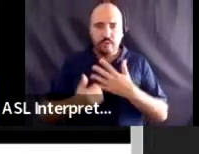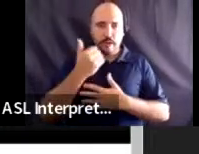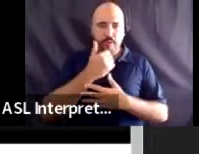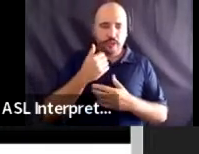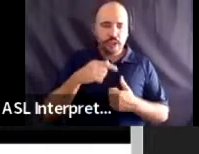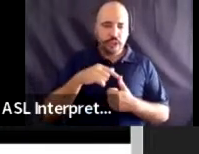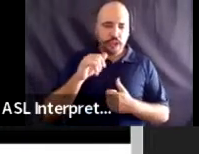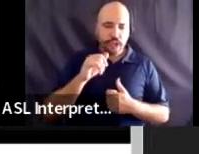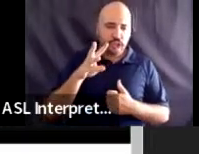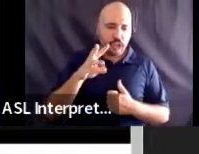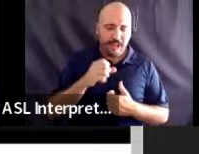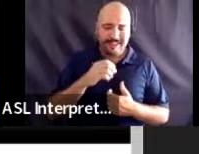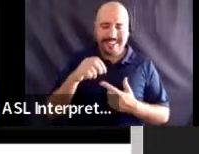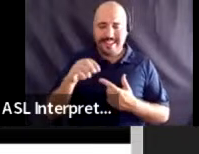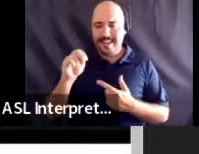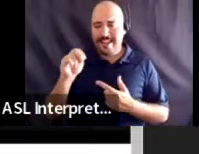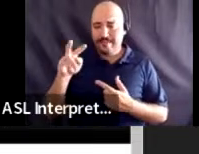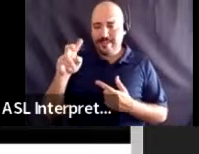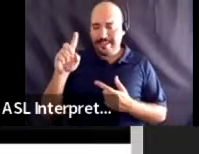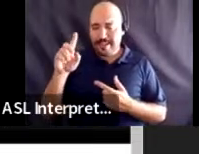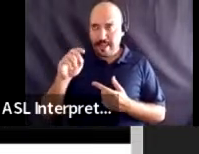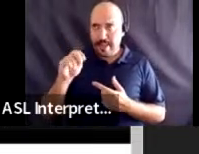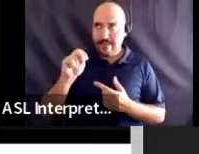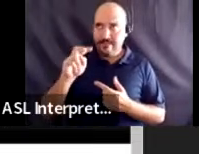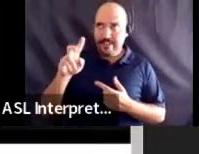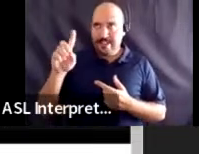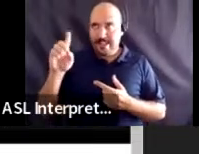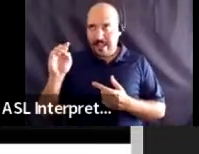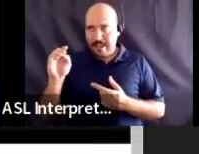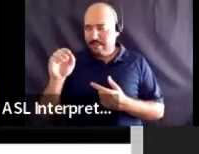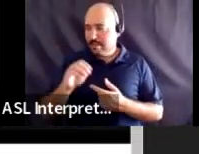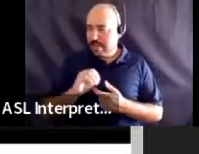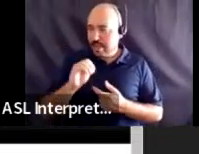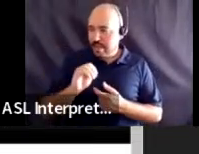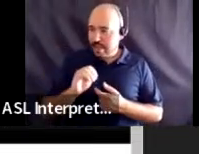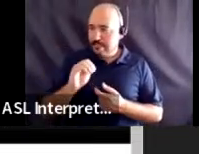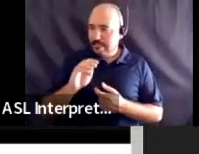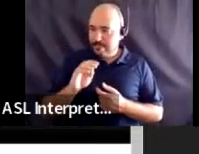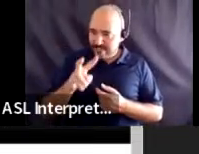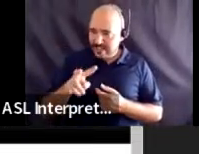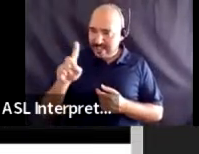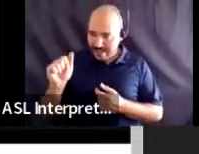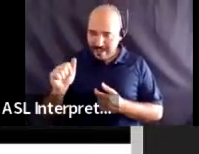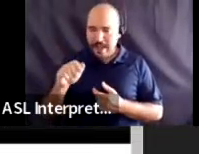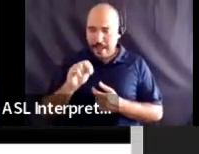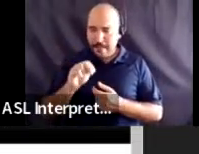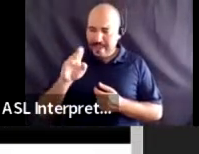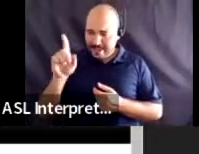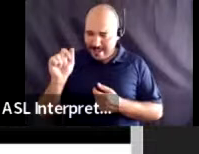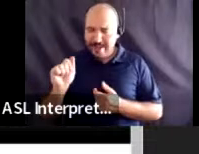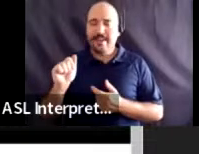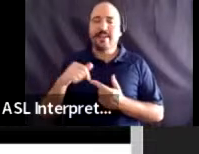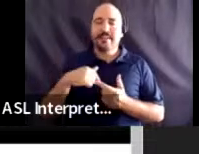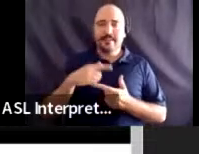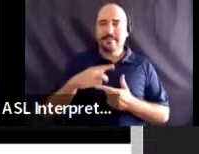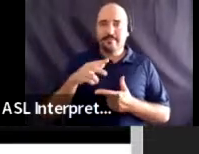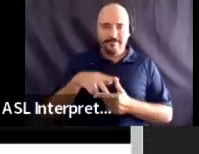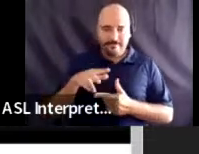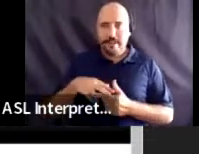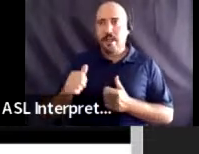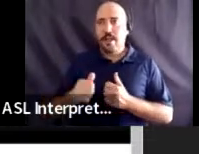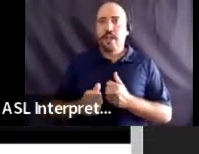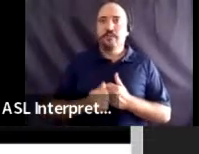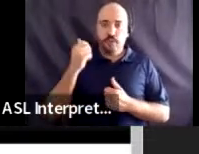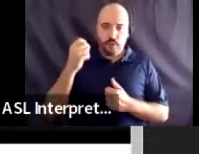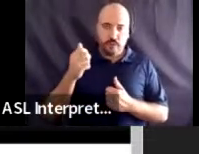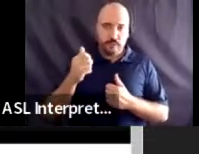been. And the top 2 browsers are Firefox and Chrome. So, my first mode